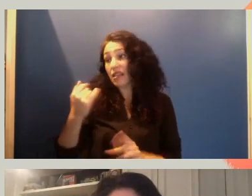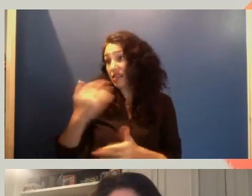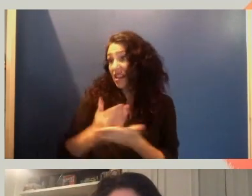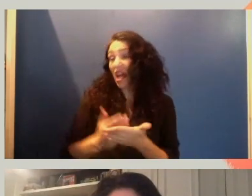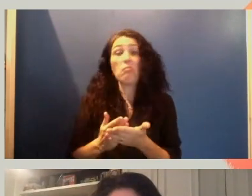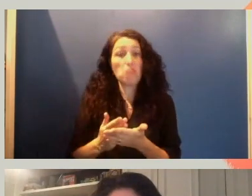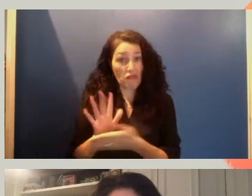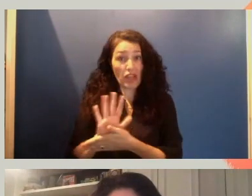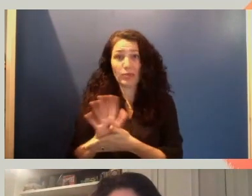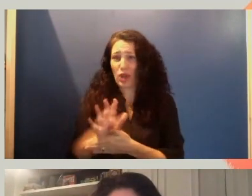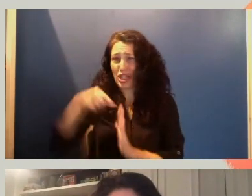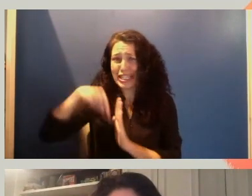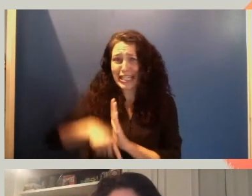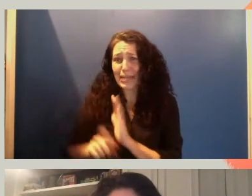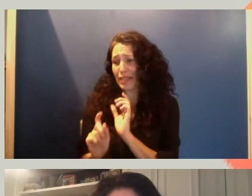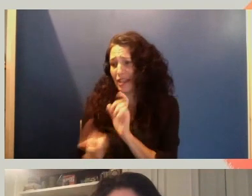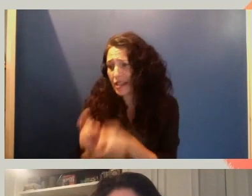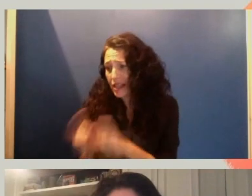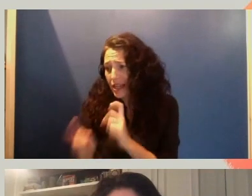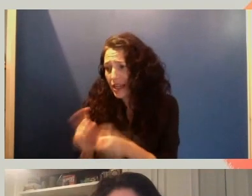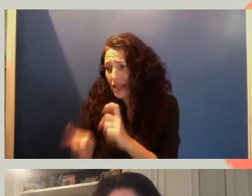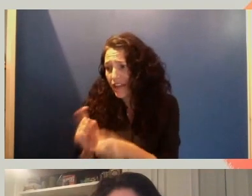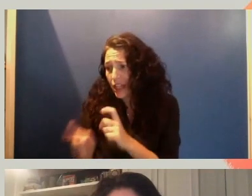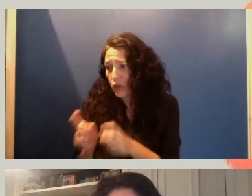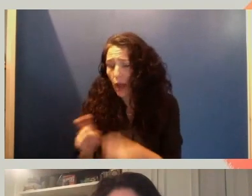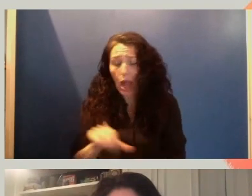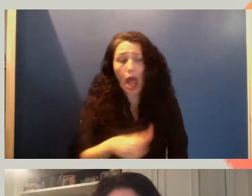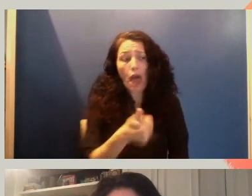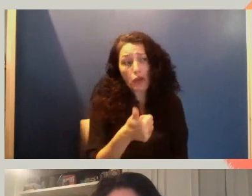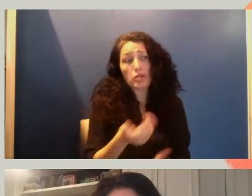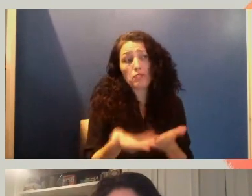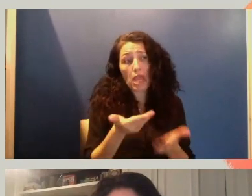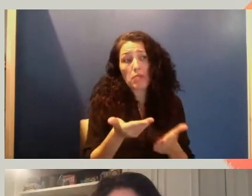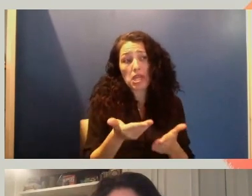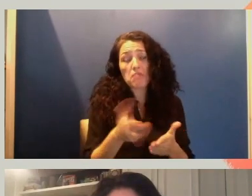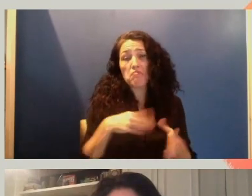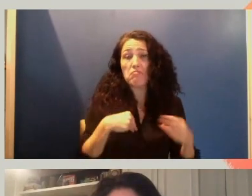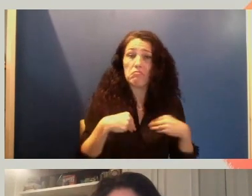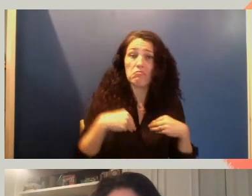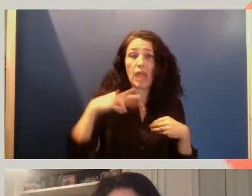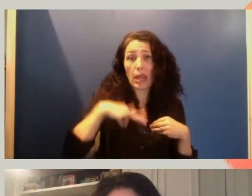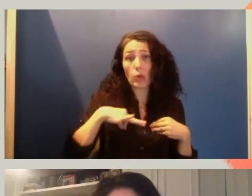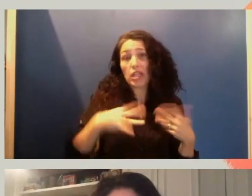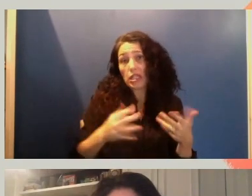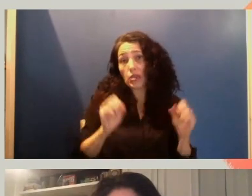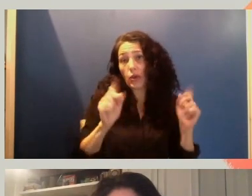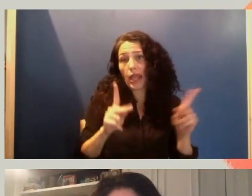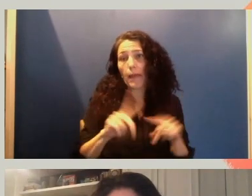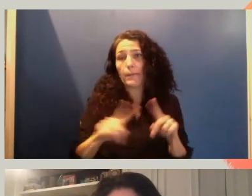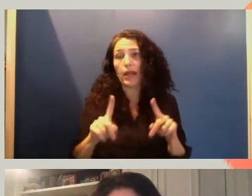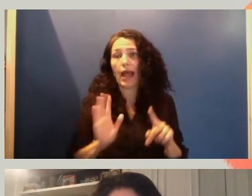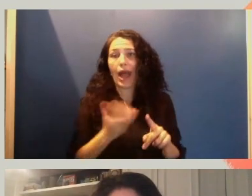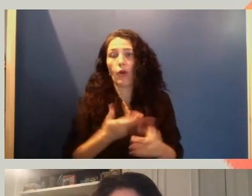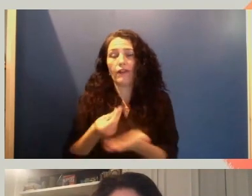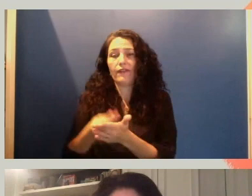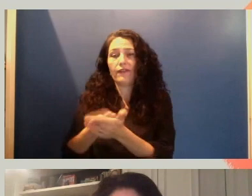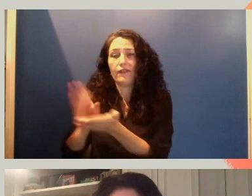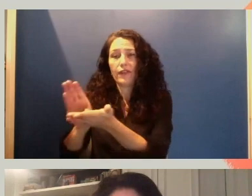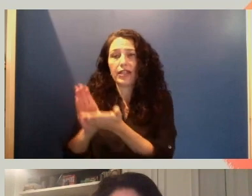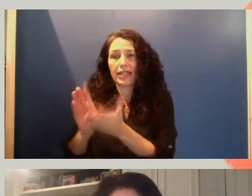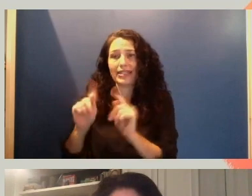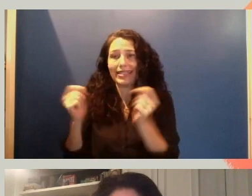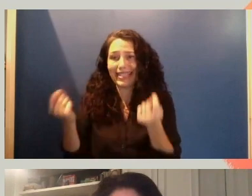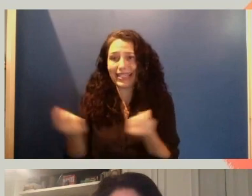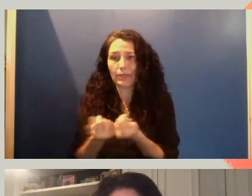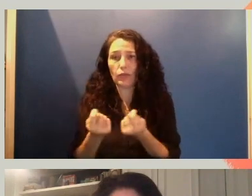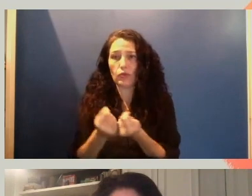Others, taking equity makes sense for those teams. But our funder community is very much in it because they are, and it's interesting, especially